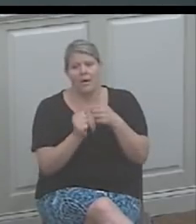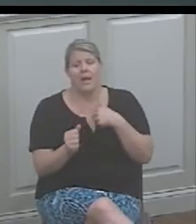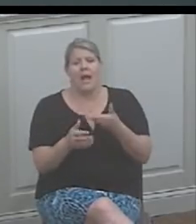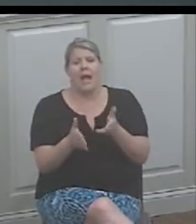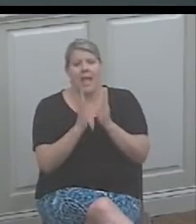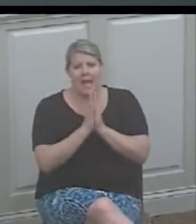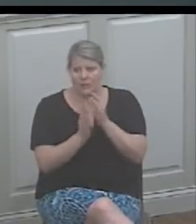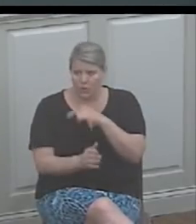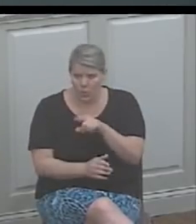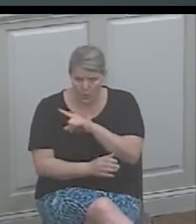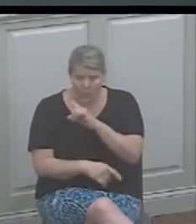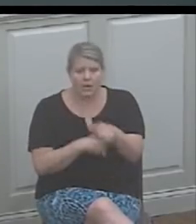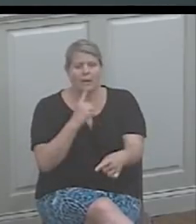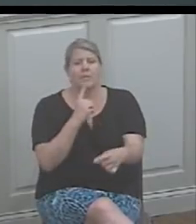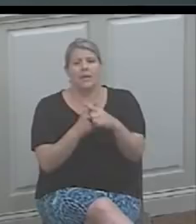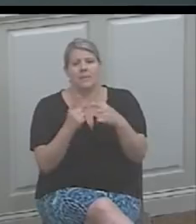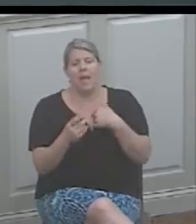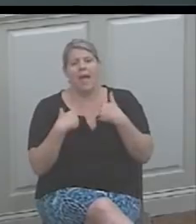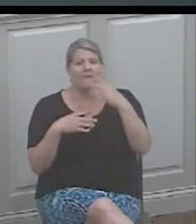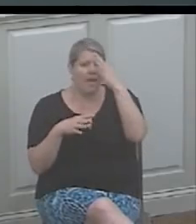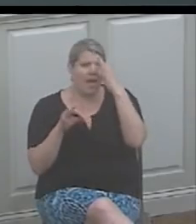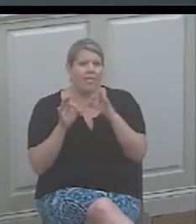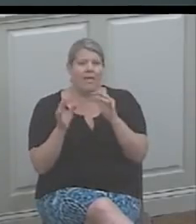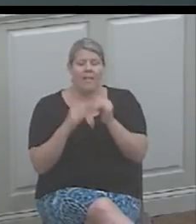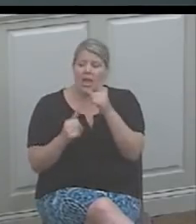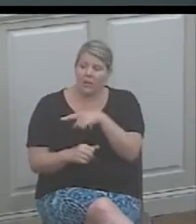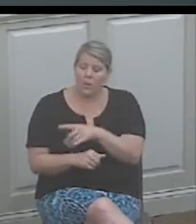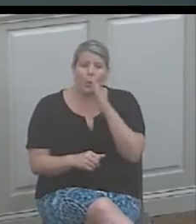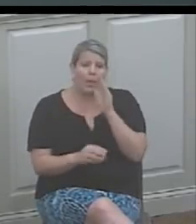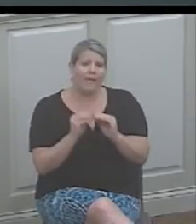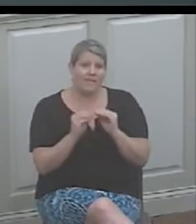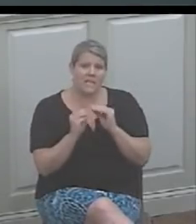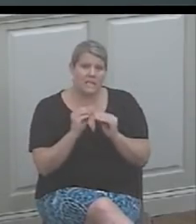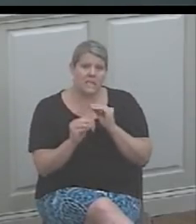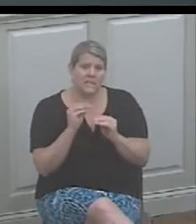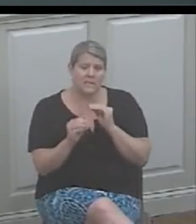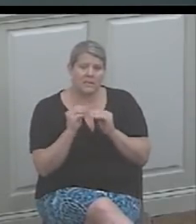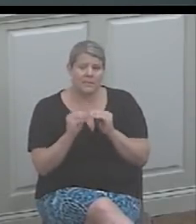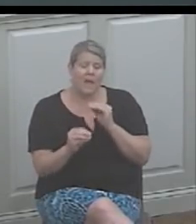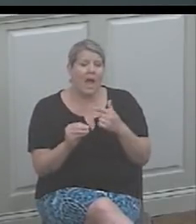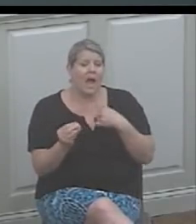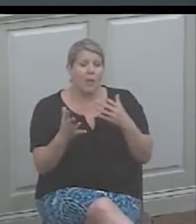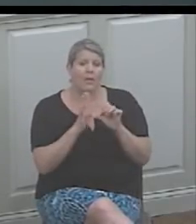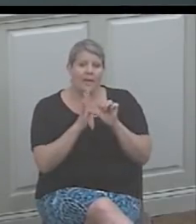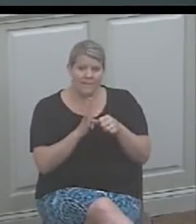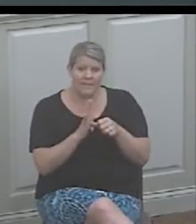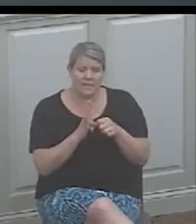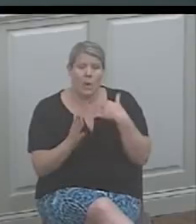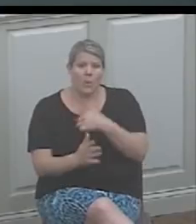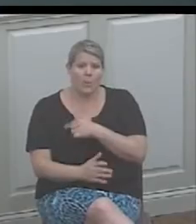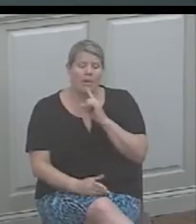I have faith in you, that you will rectify this because, again, and I can't emphasize this enough, we're Danville, and we're better than